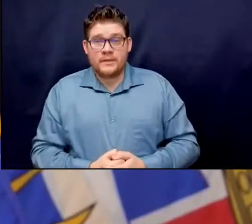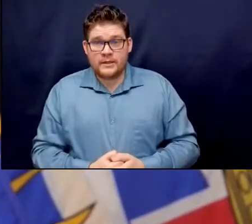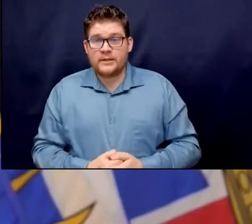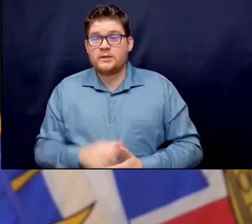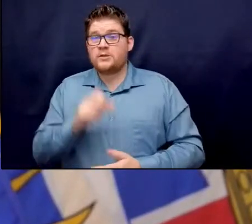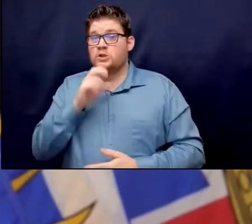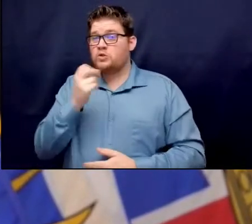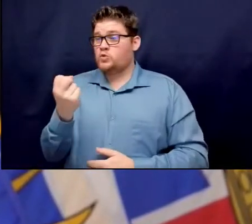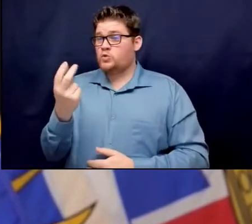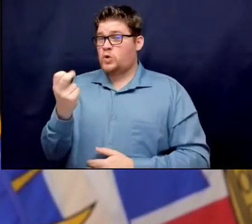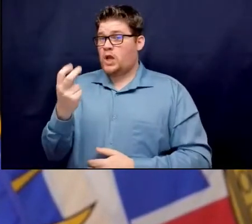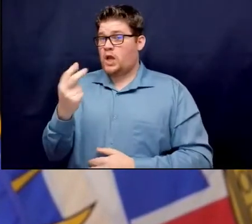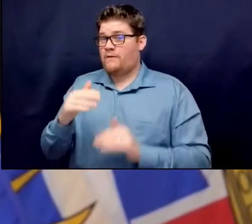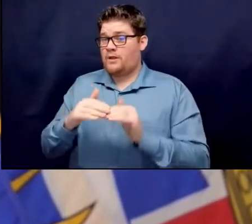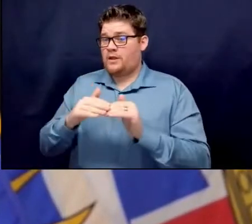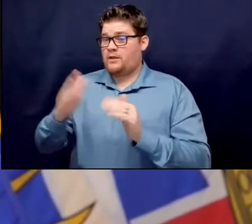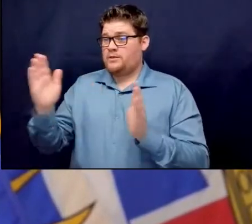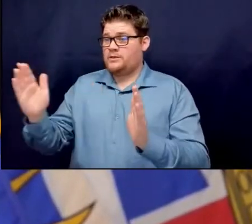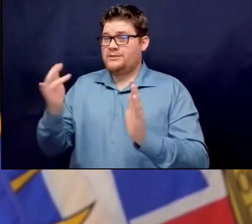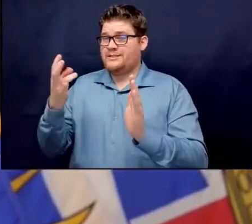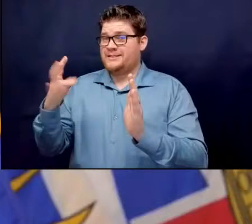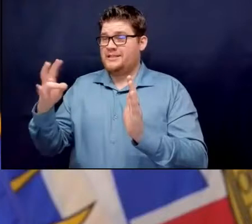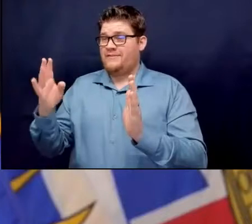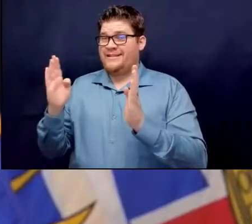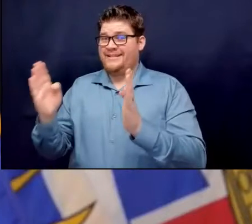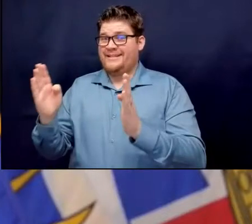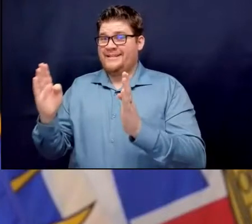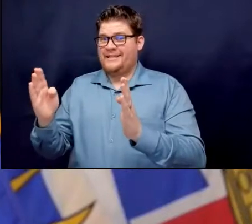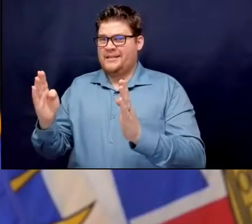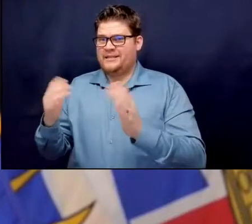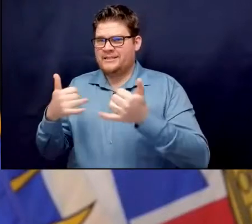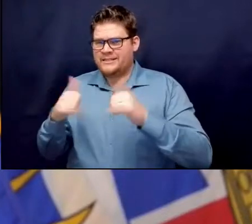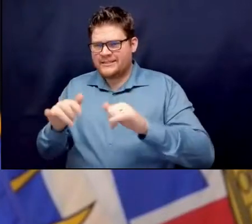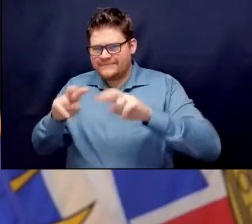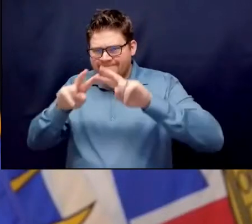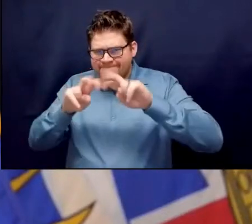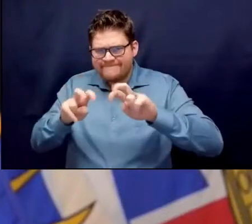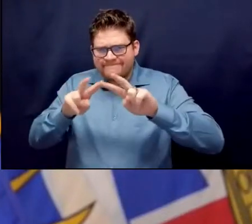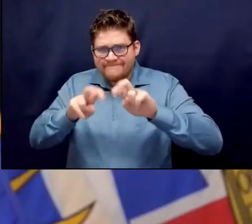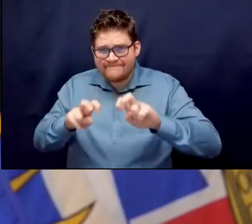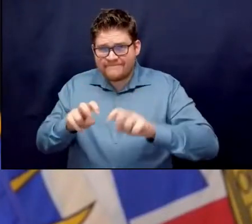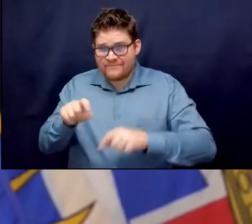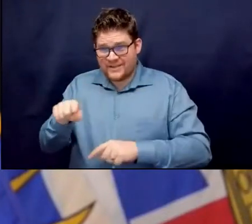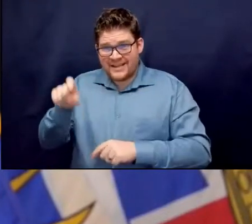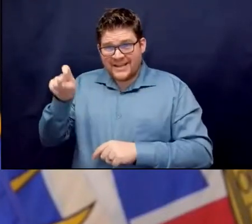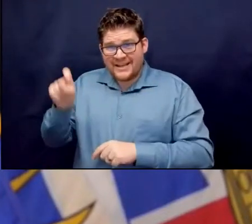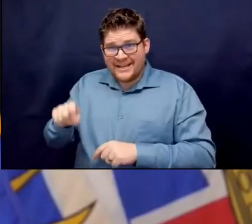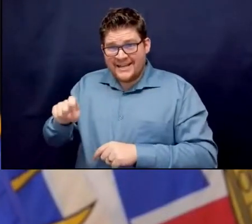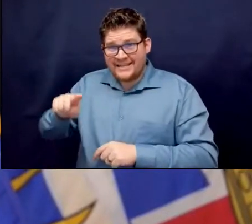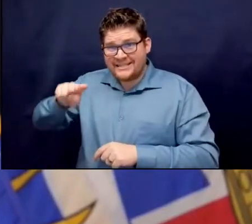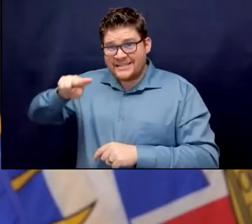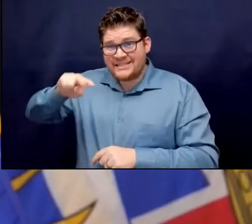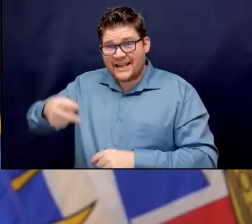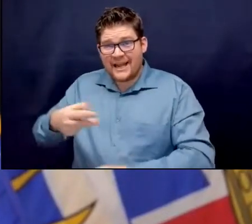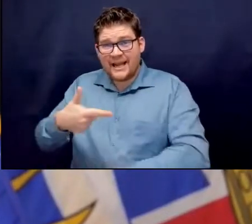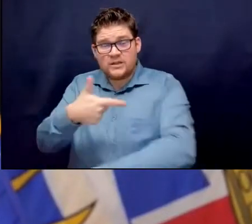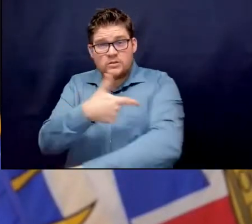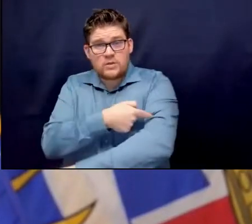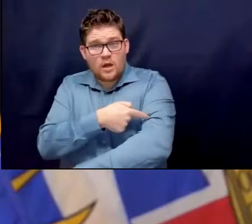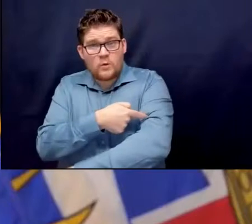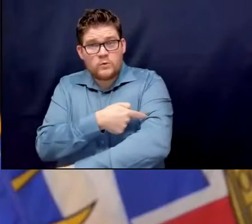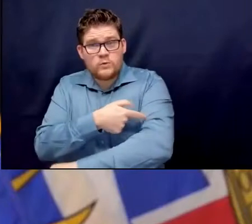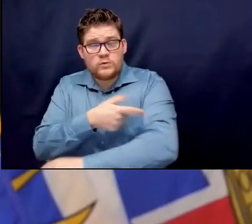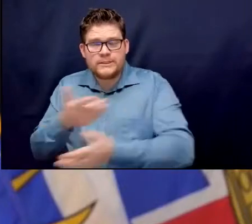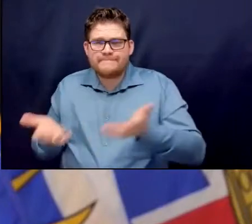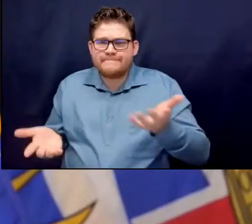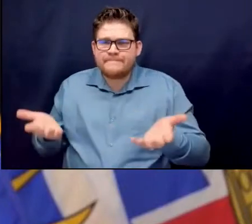in 12 to 17-year-olds is something that's still under active discussion. I know the U.S. FDA approved it, and they have a